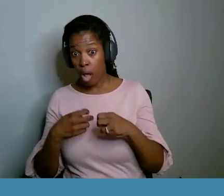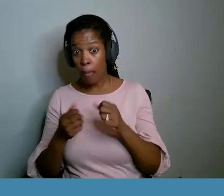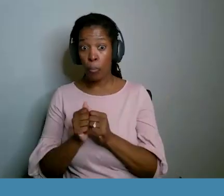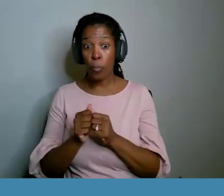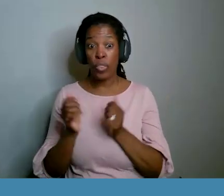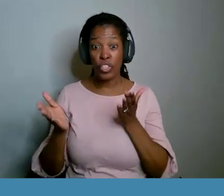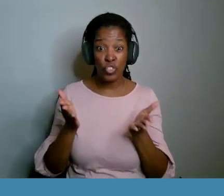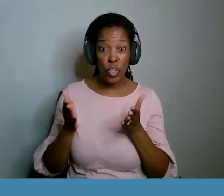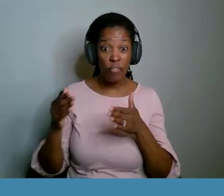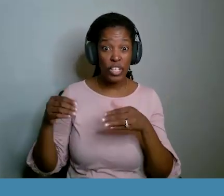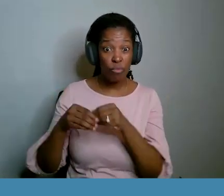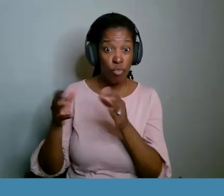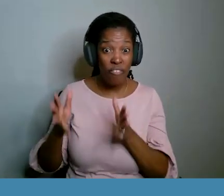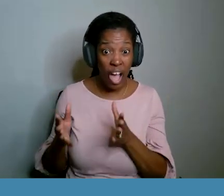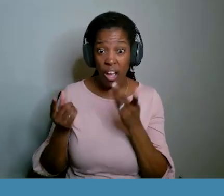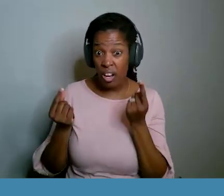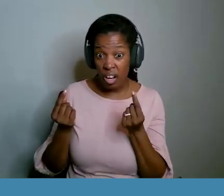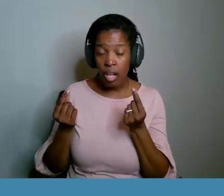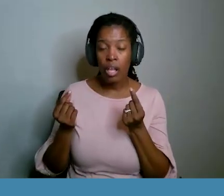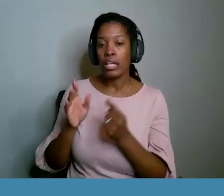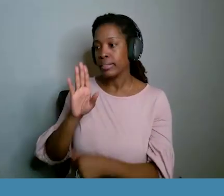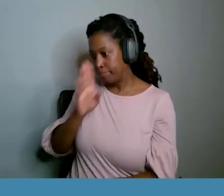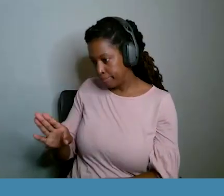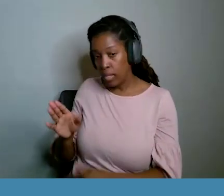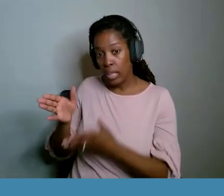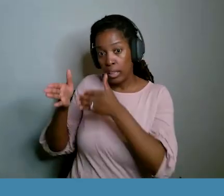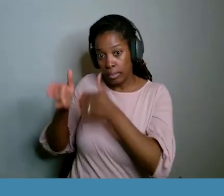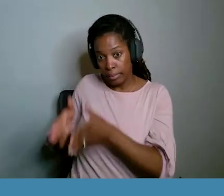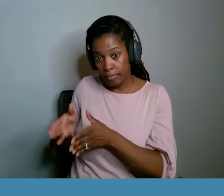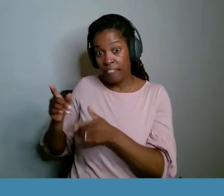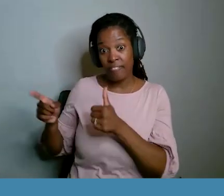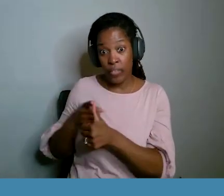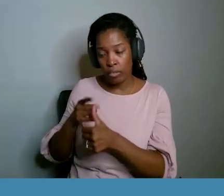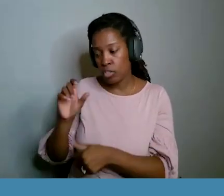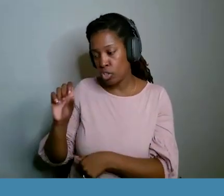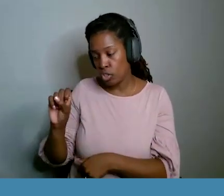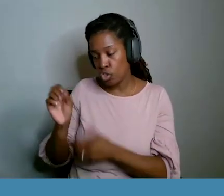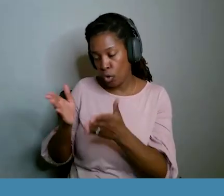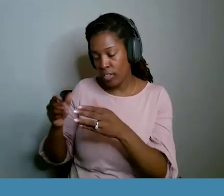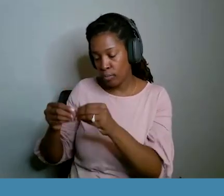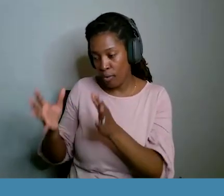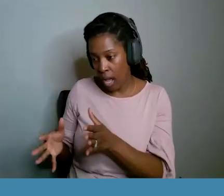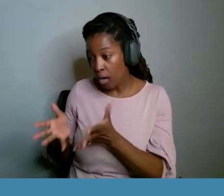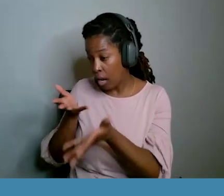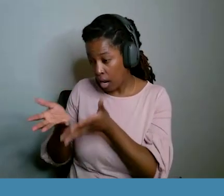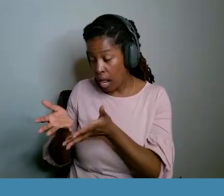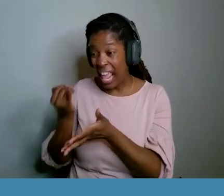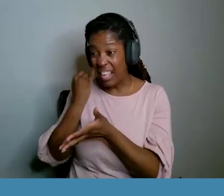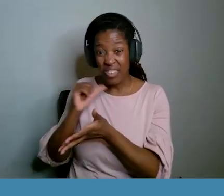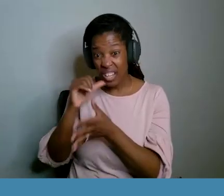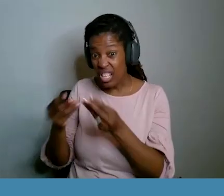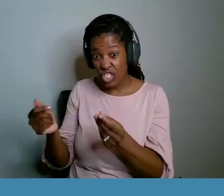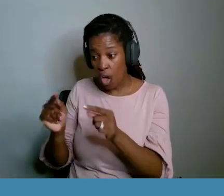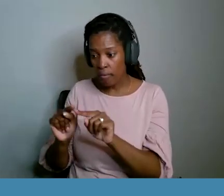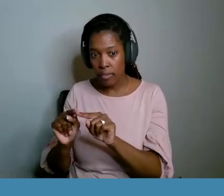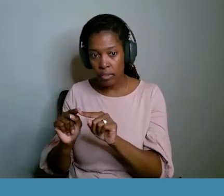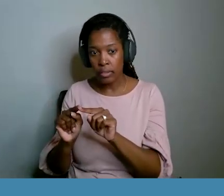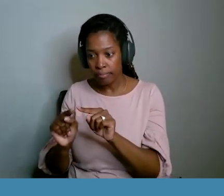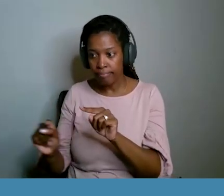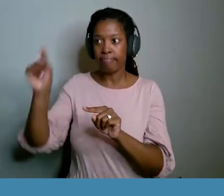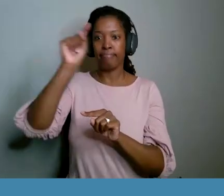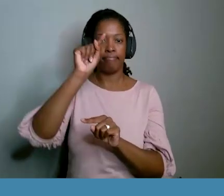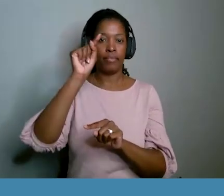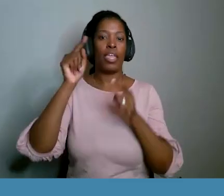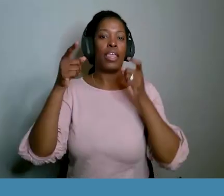you should start with speaking with the service provider first. If you can't resolve your problems with the service provider, reach out to the managing entity in your